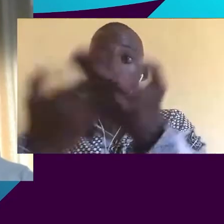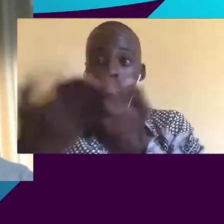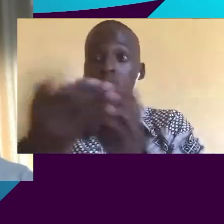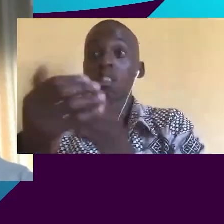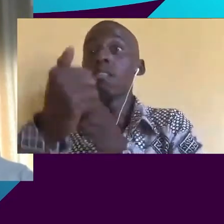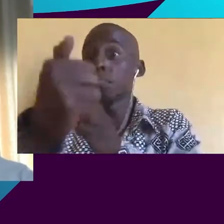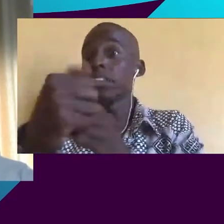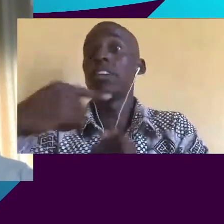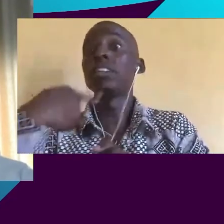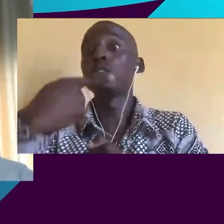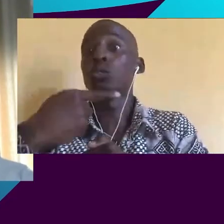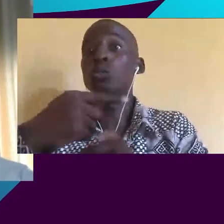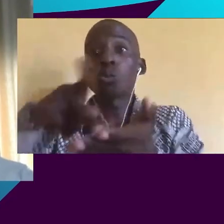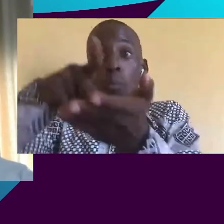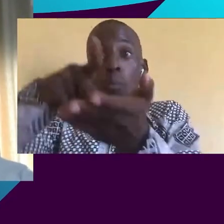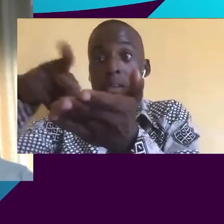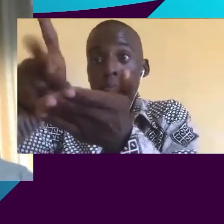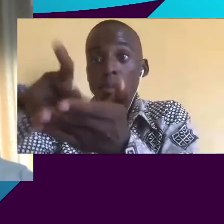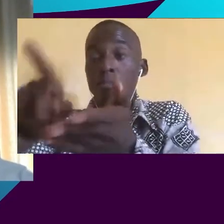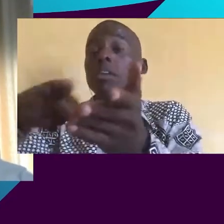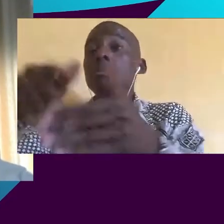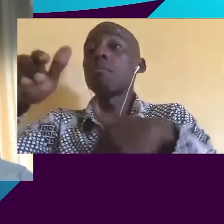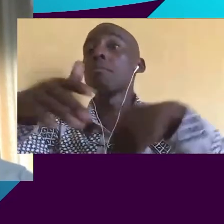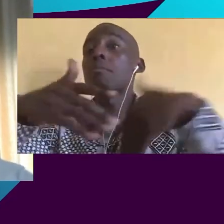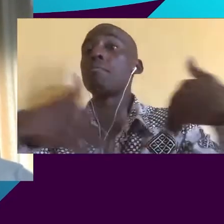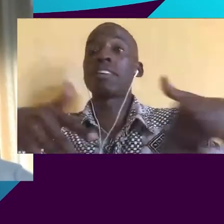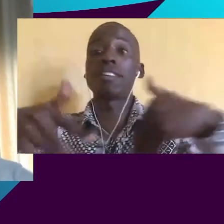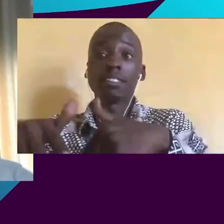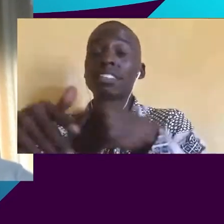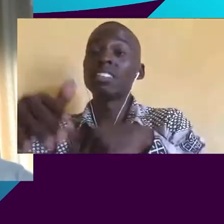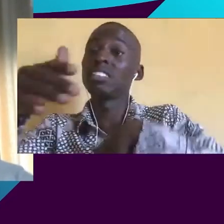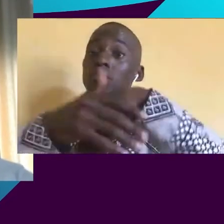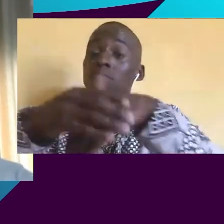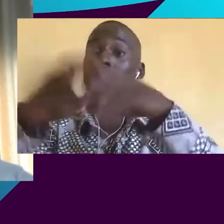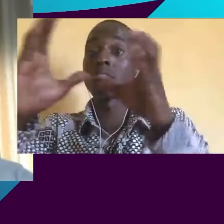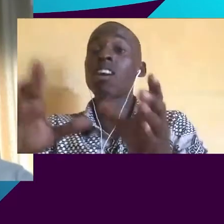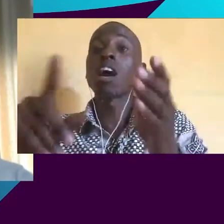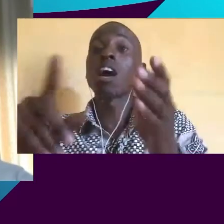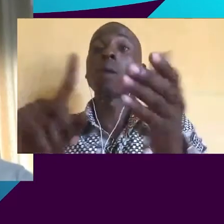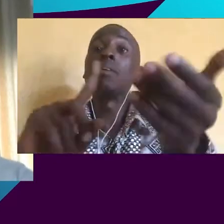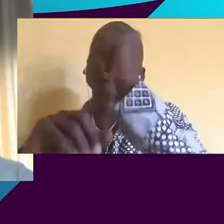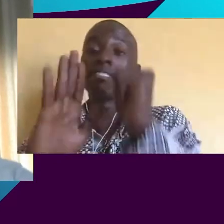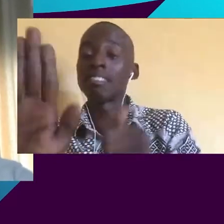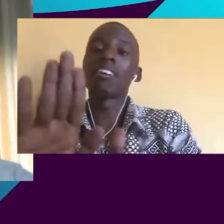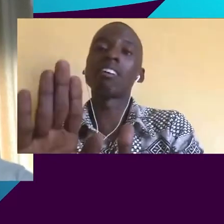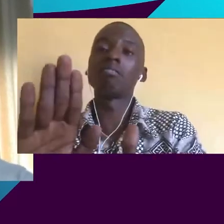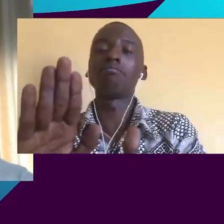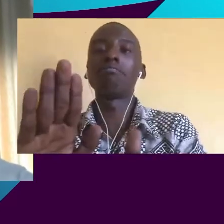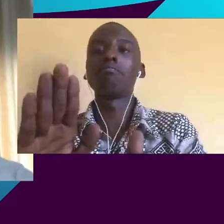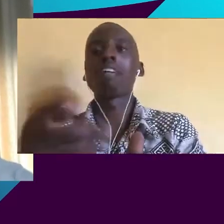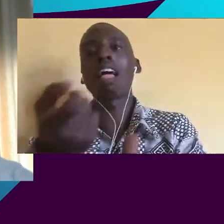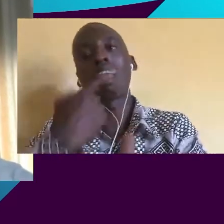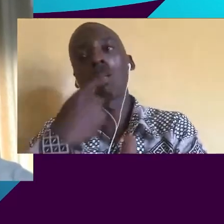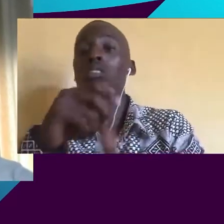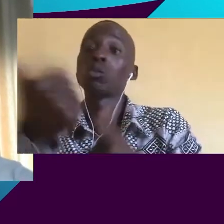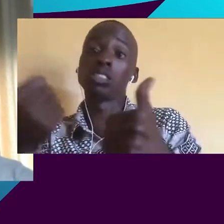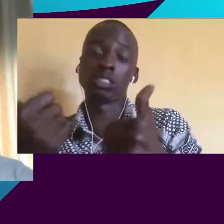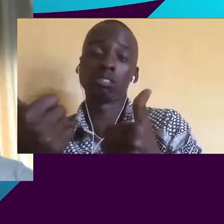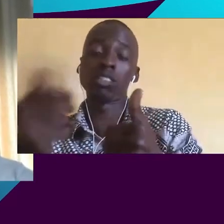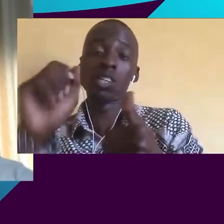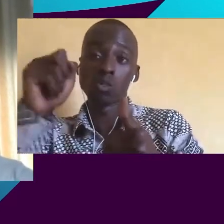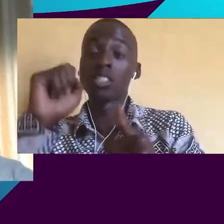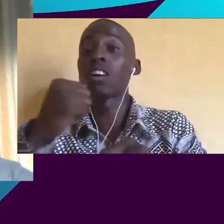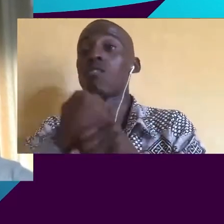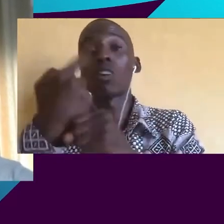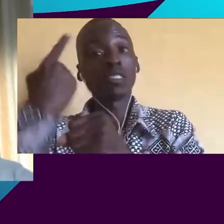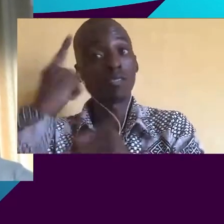remunerate players. And these players have been getting what they really deserve or what they have worked for. So